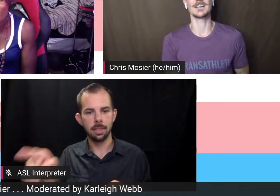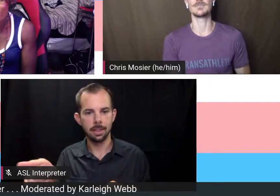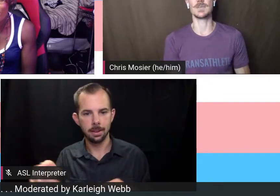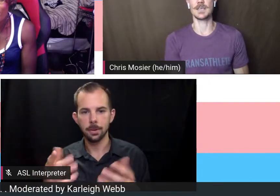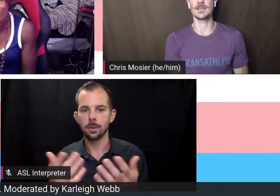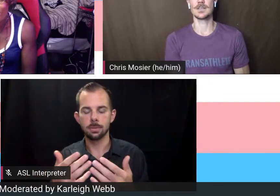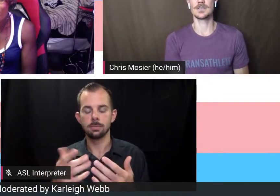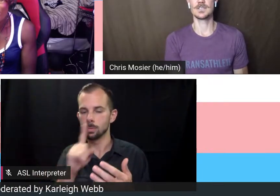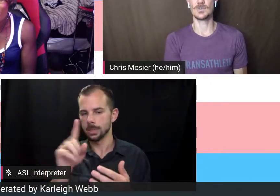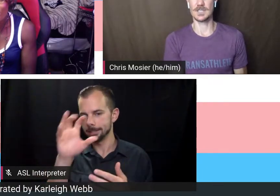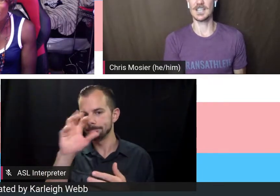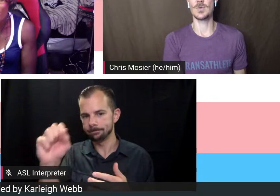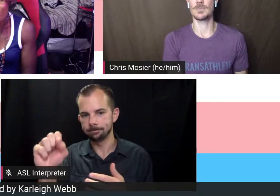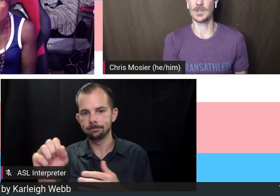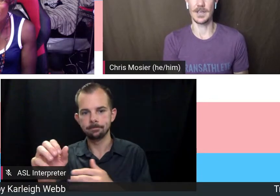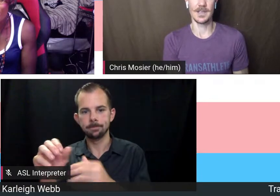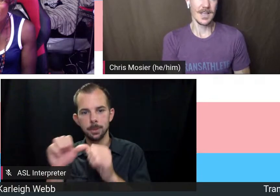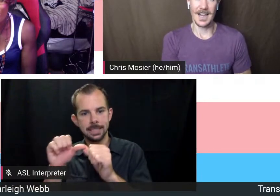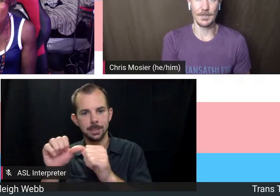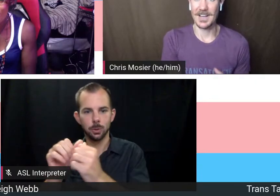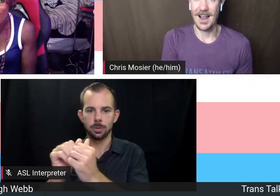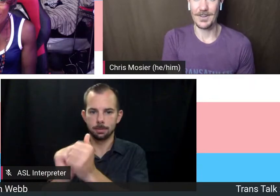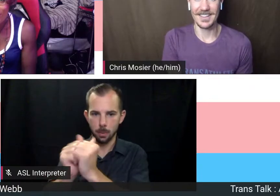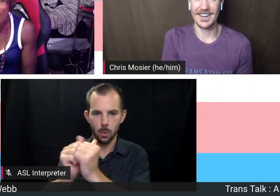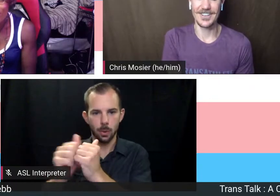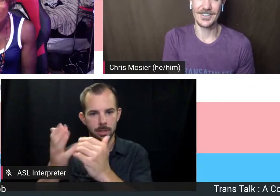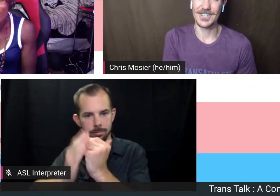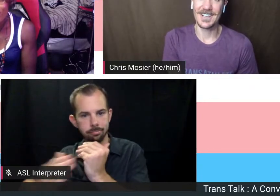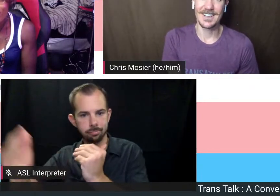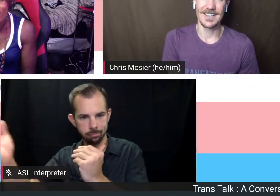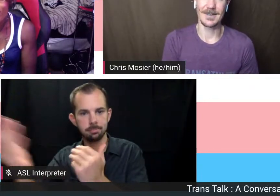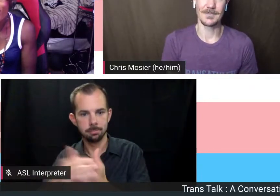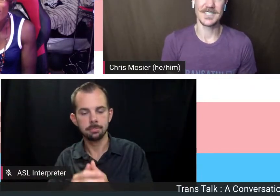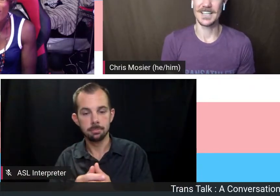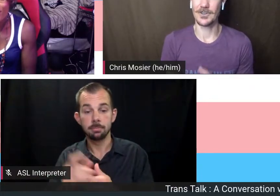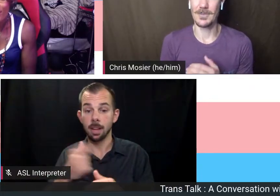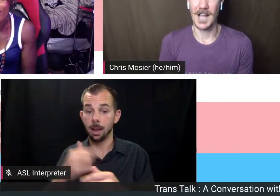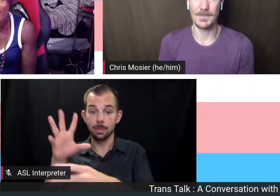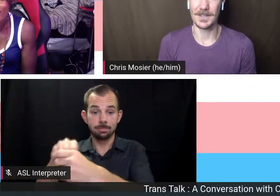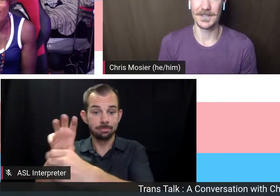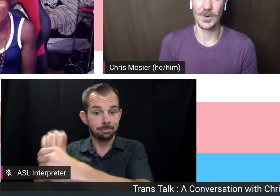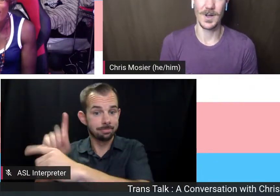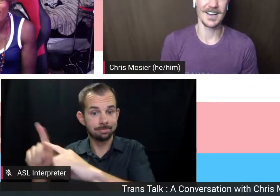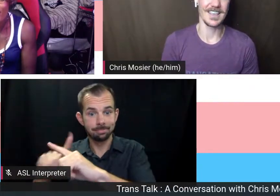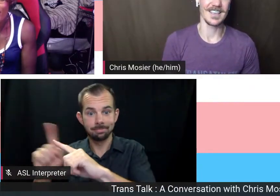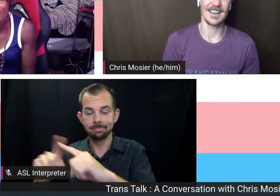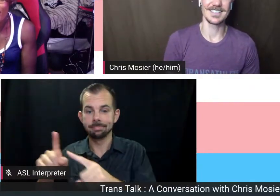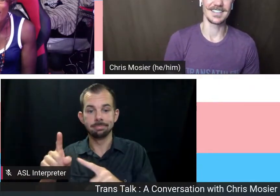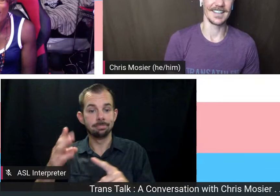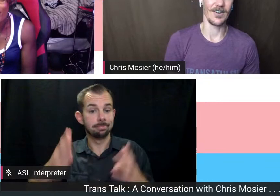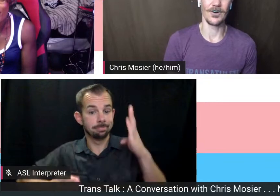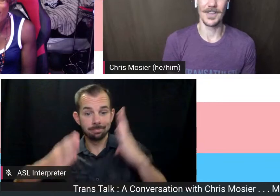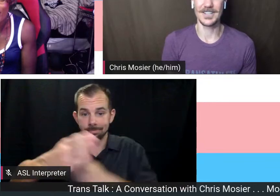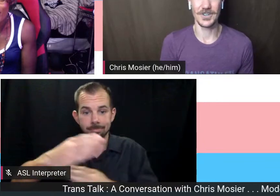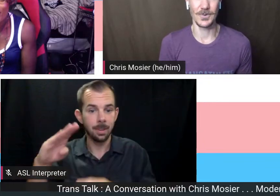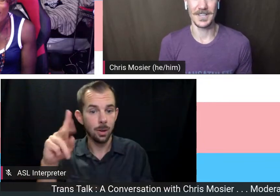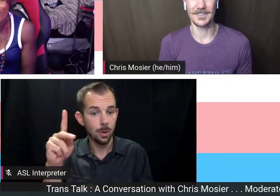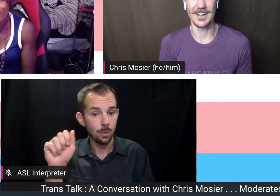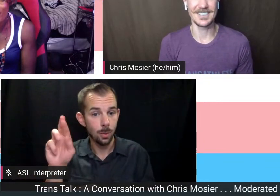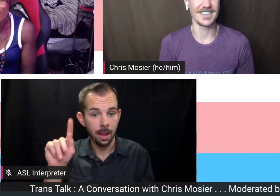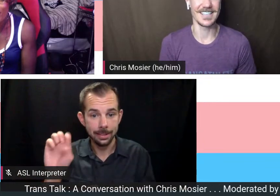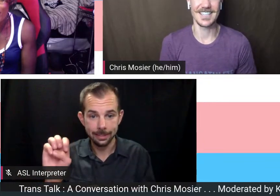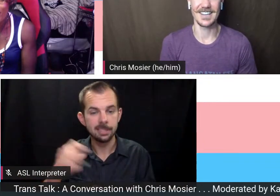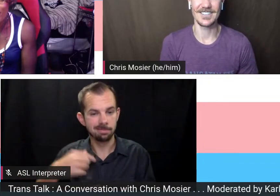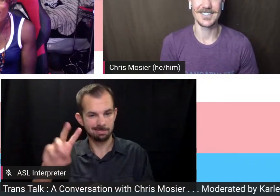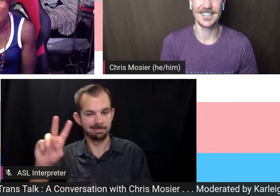really attracted me to continuing to play. And I played everything that I could. 2nd degree black belt in karate. I did like all the